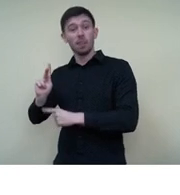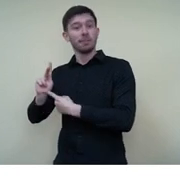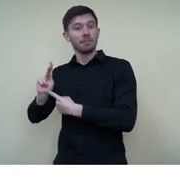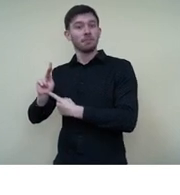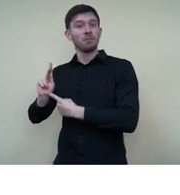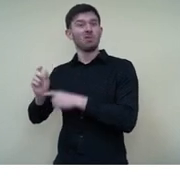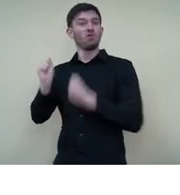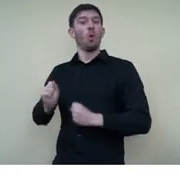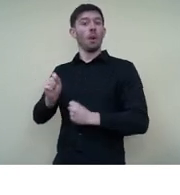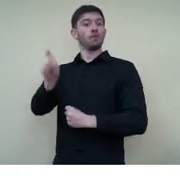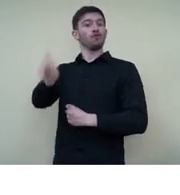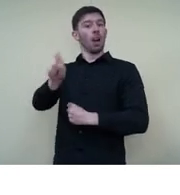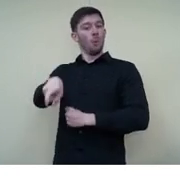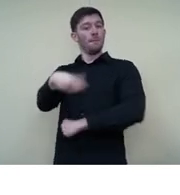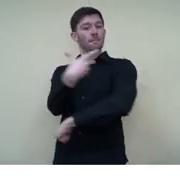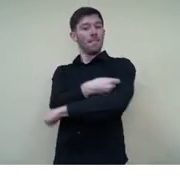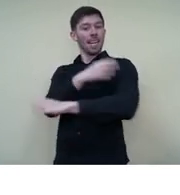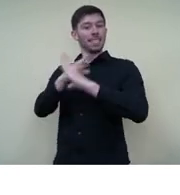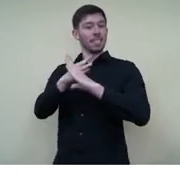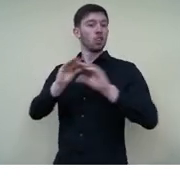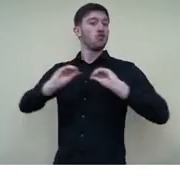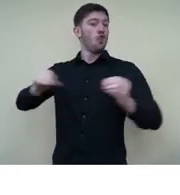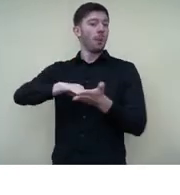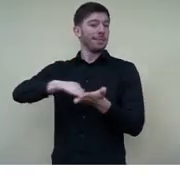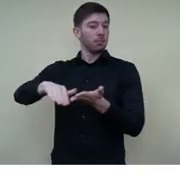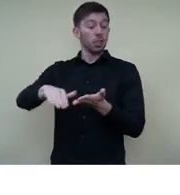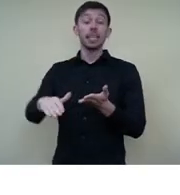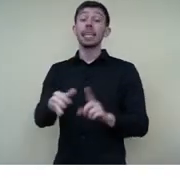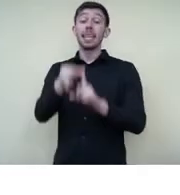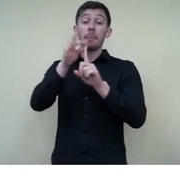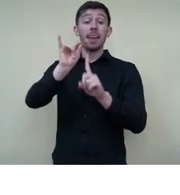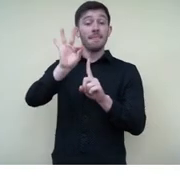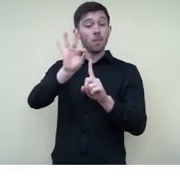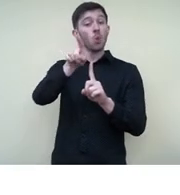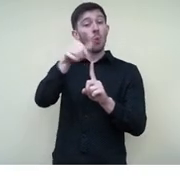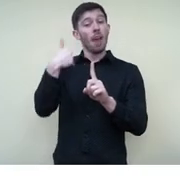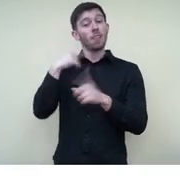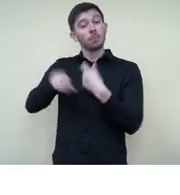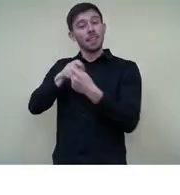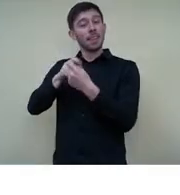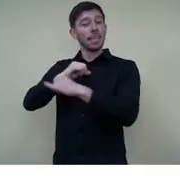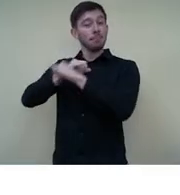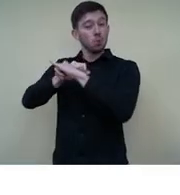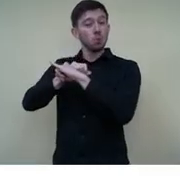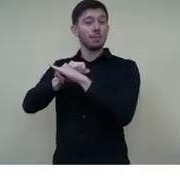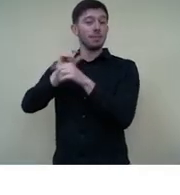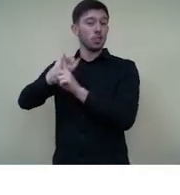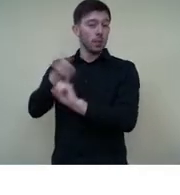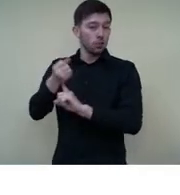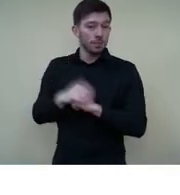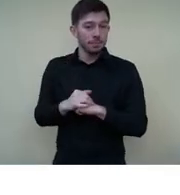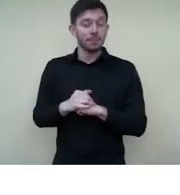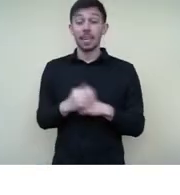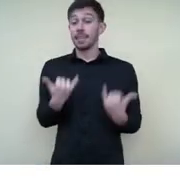my vaccination records. There were no such things as exemptions. Unless you were like immunocompromised, you didn't get exemptions. From what I've been told, that's not the case